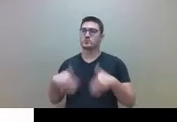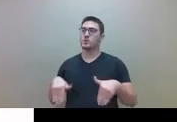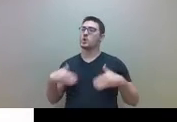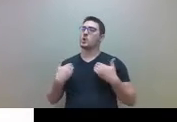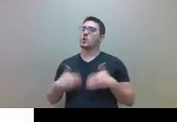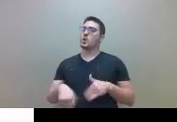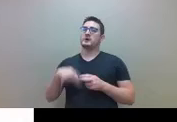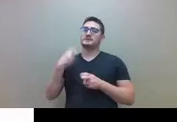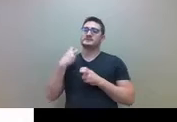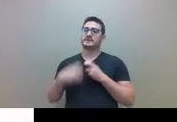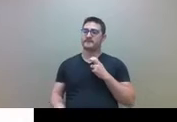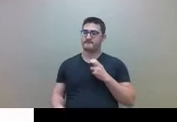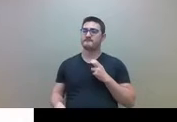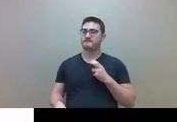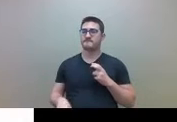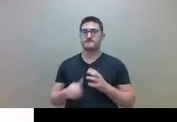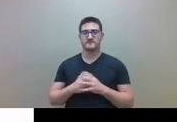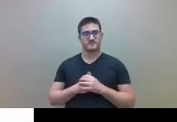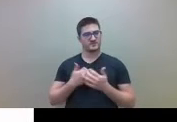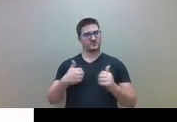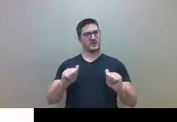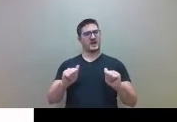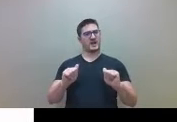up and keep connected.